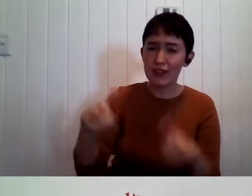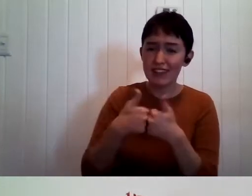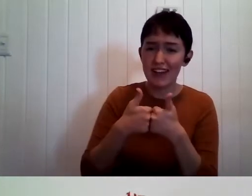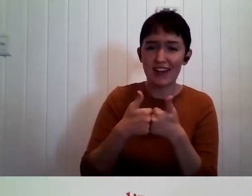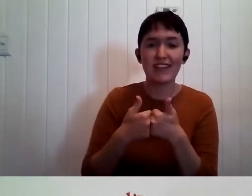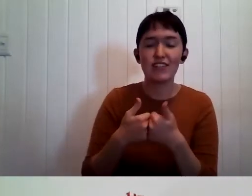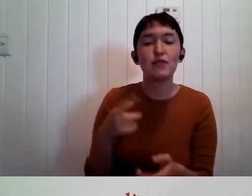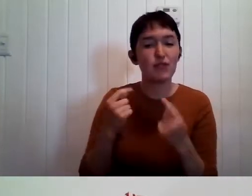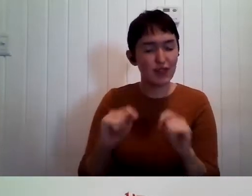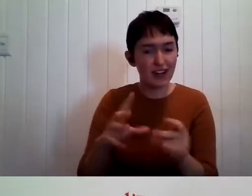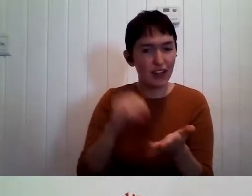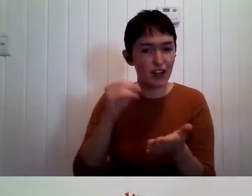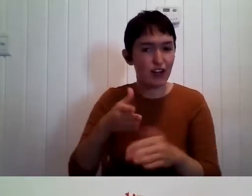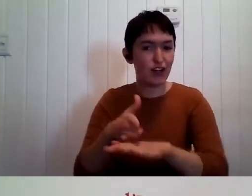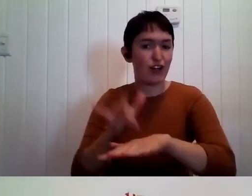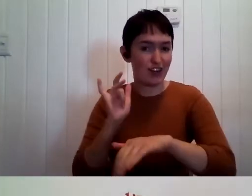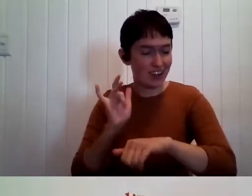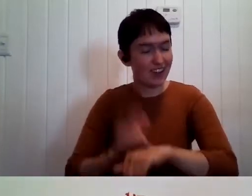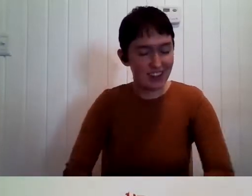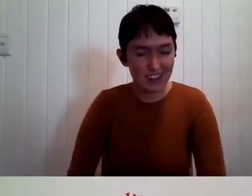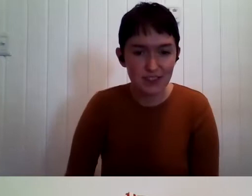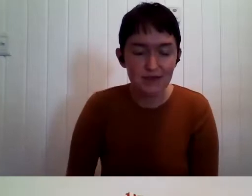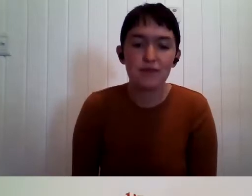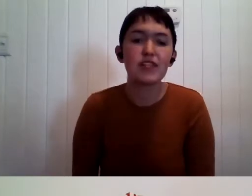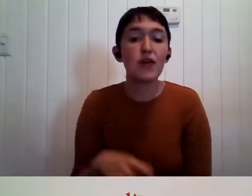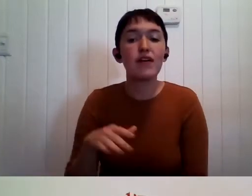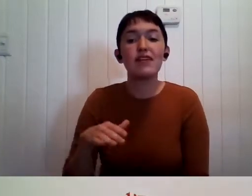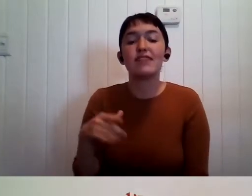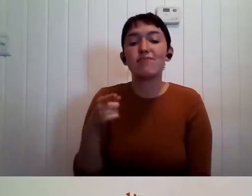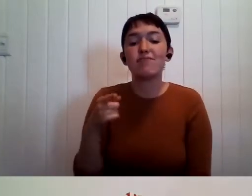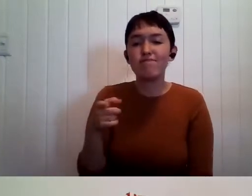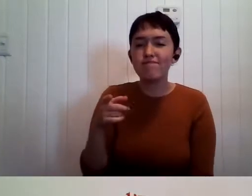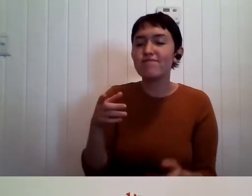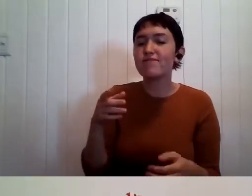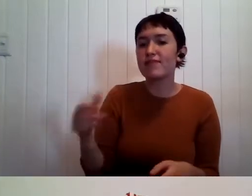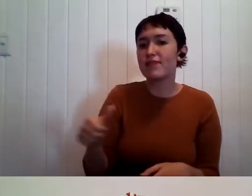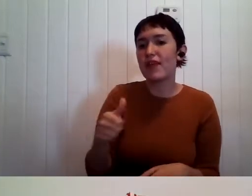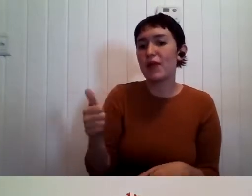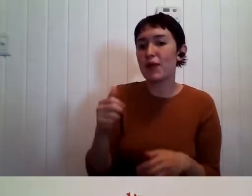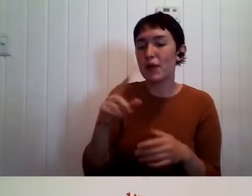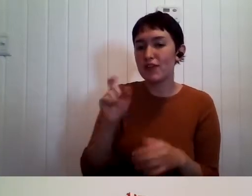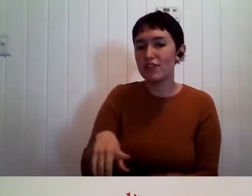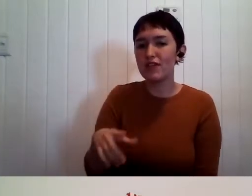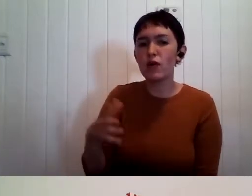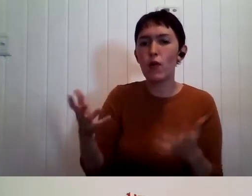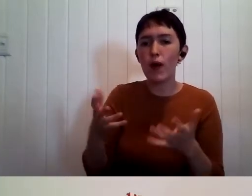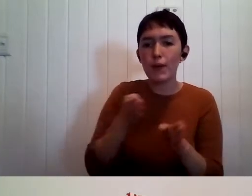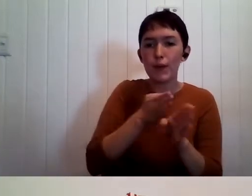humanly possible. A follow-up question for you two, what branches of chemistry might be useful in biotechnology?